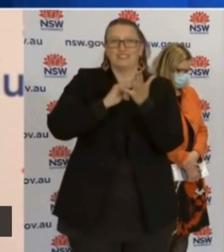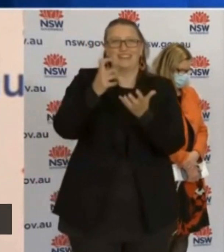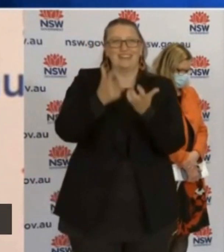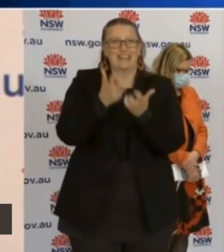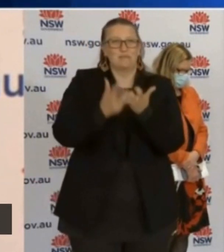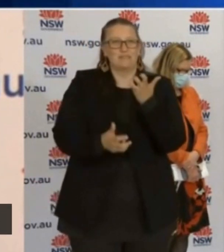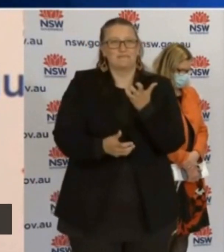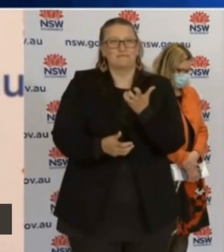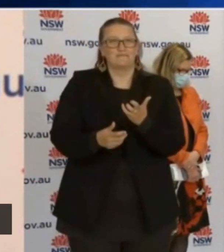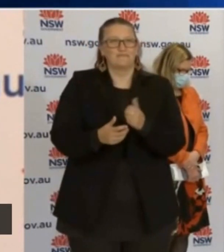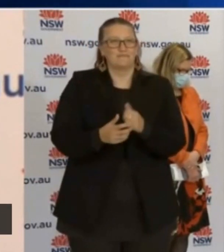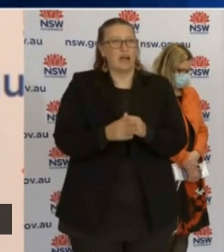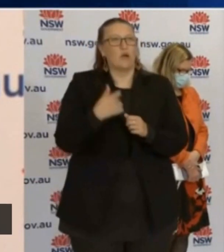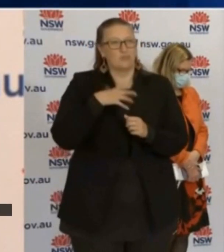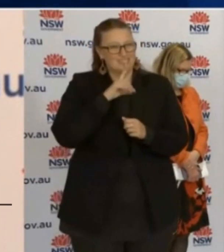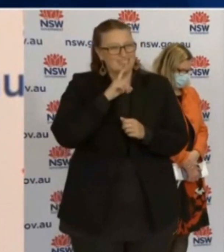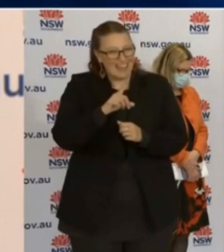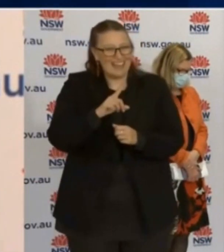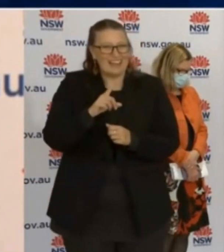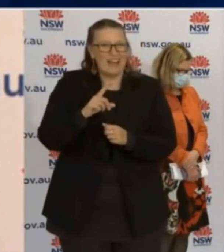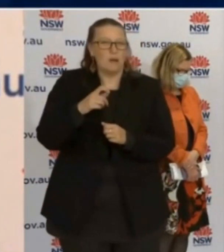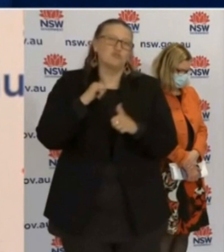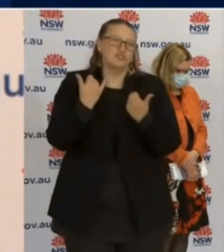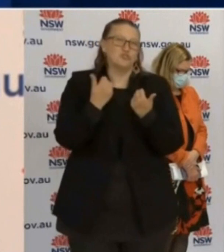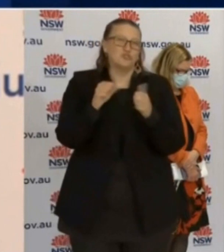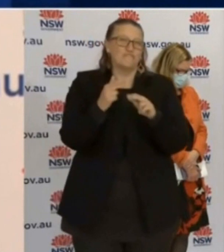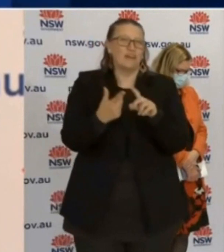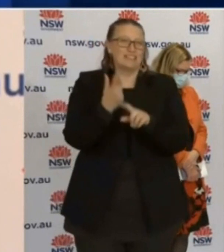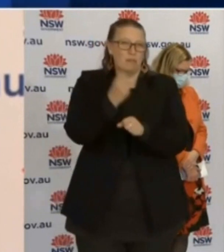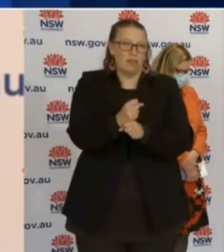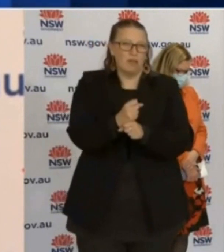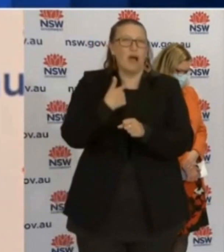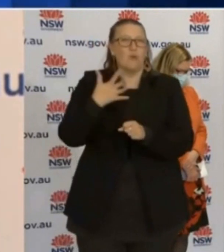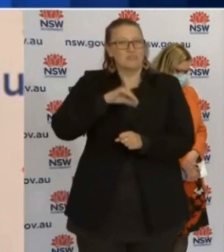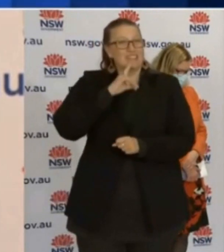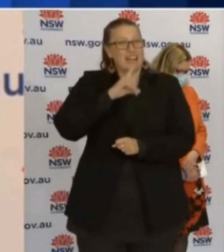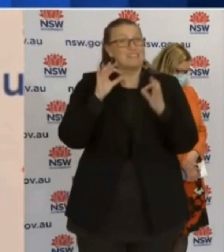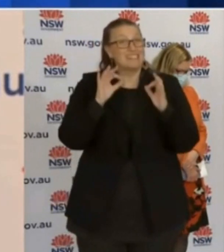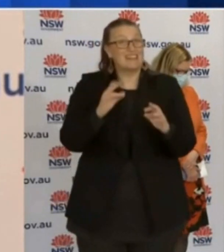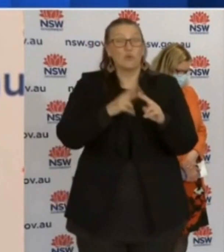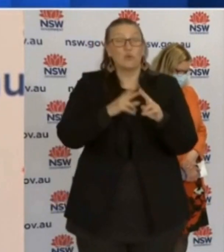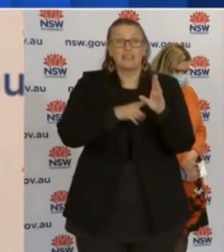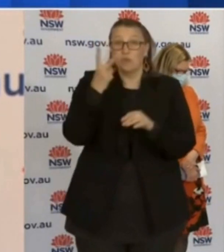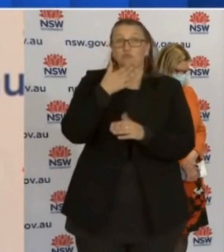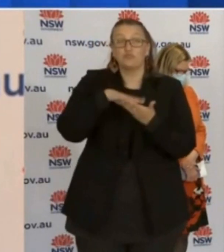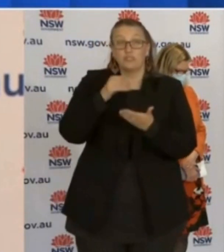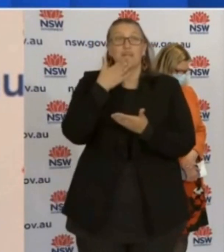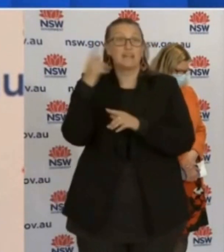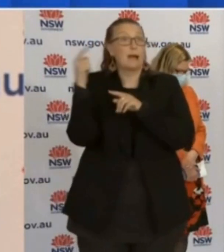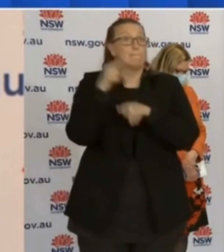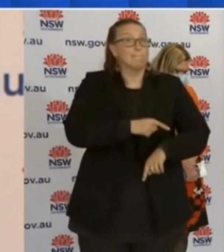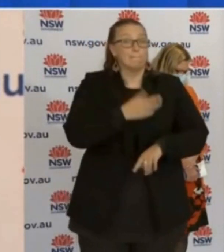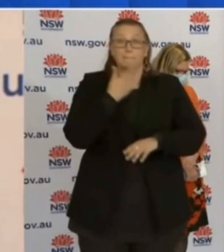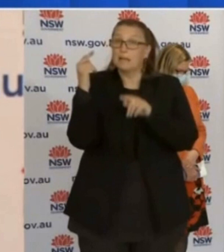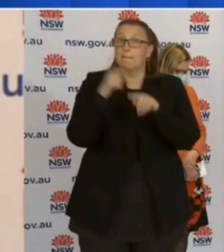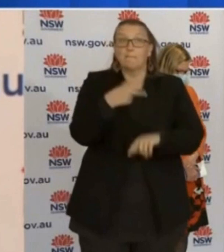Can I please say, I know, but I'm just using that as an example. So can I please say in particular to Year 12 students,